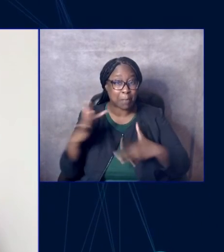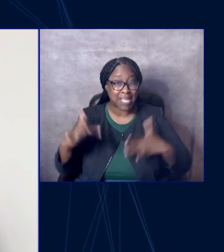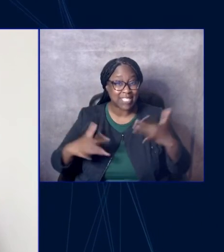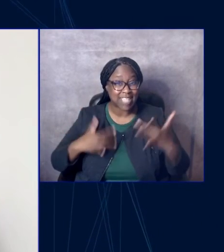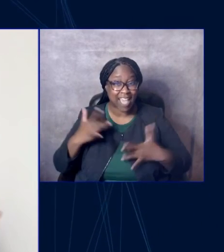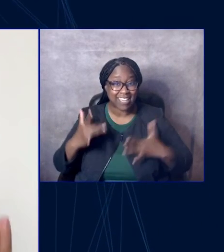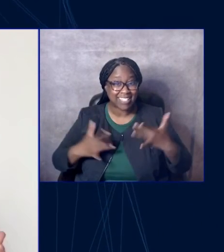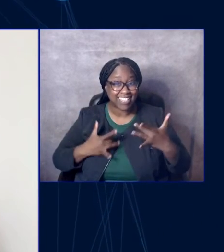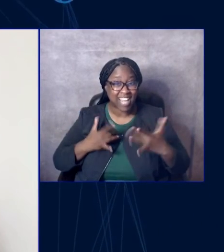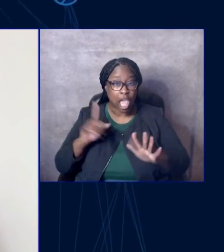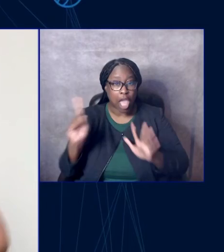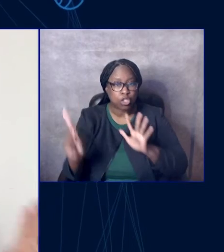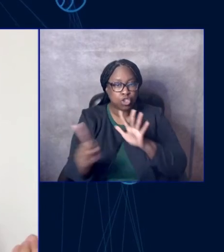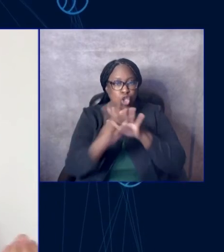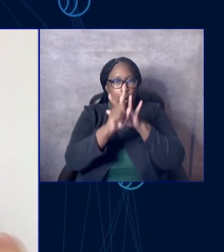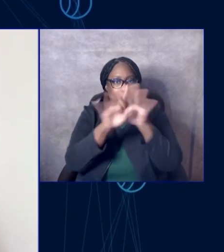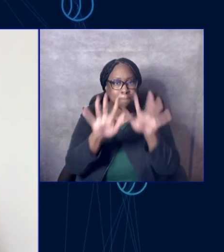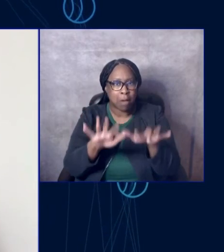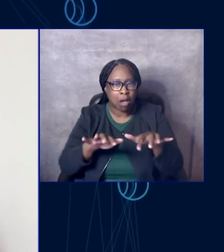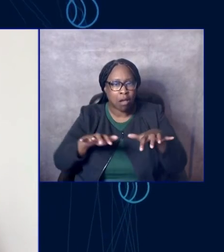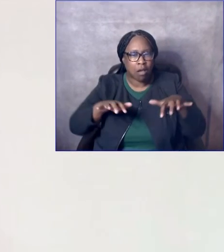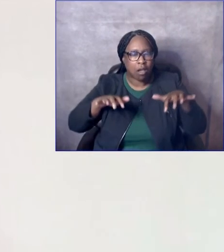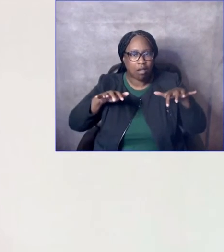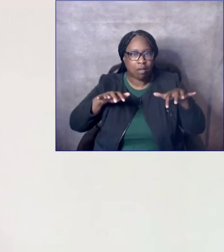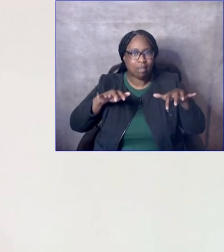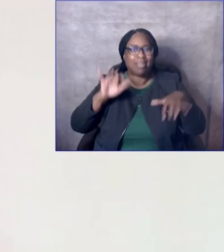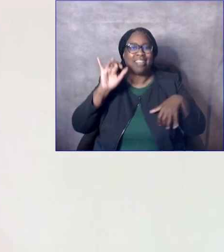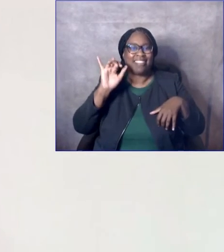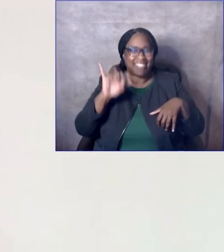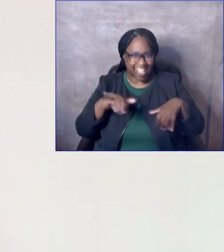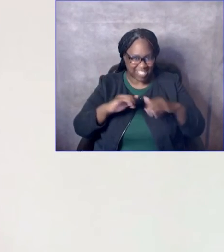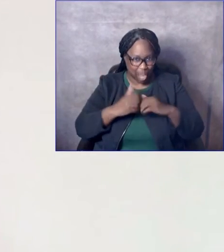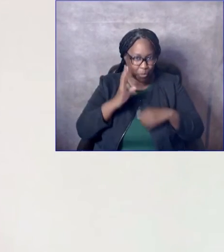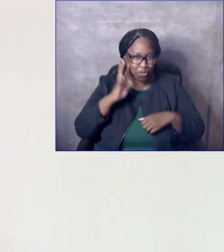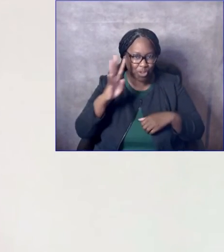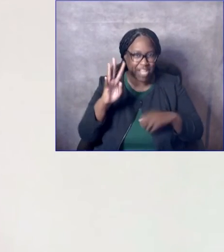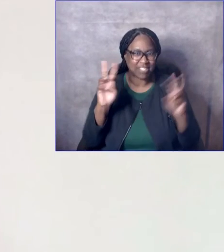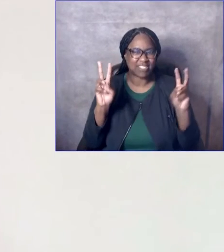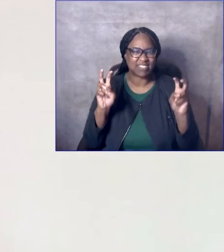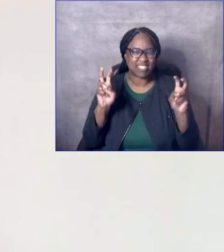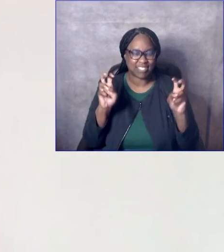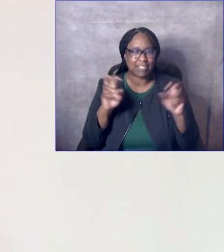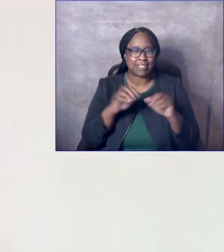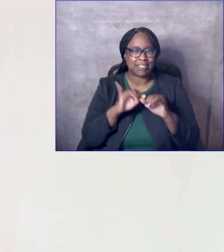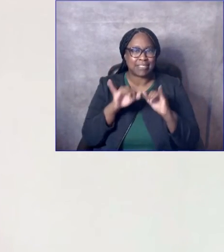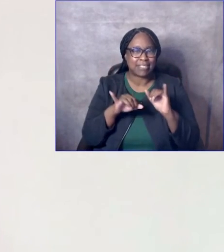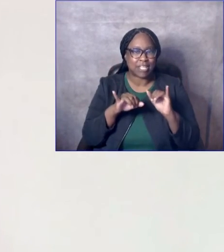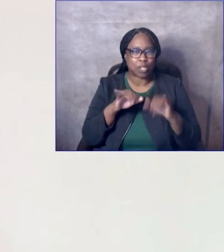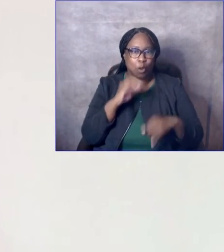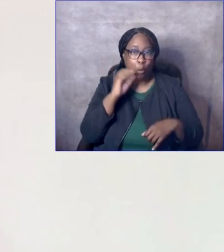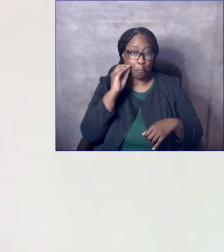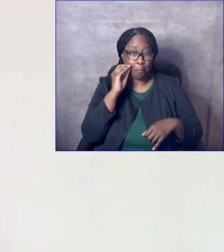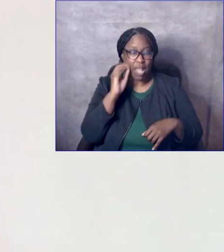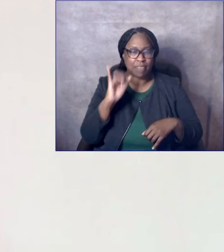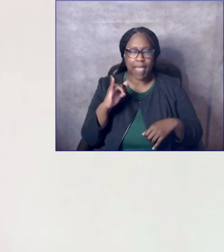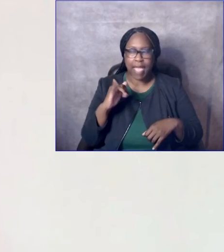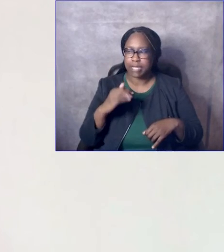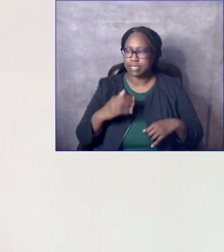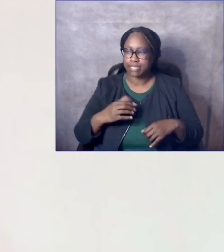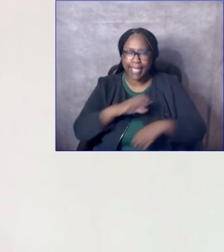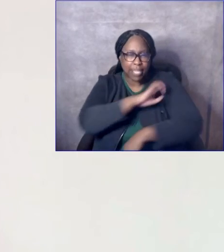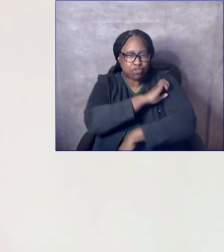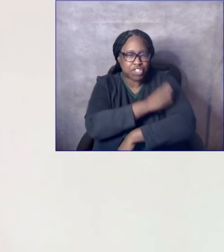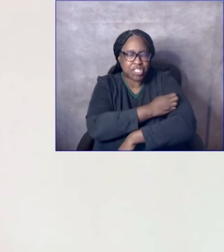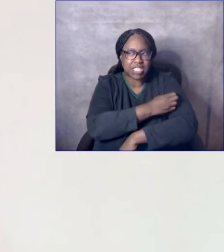that's how you get here to stay and Home is Here, is we created something that brought that energy, that passion, that tenacity of